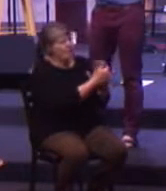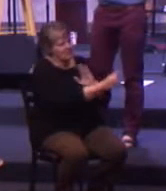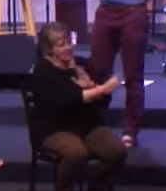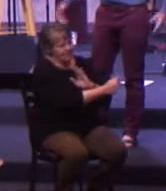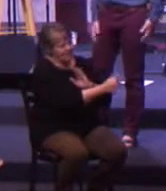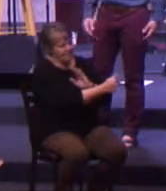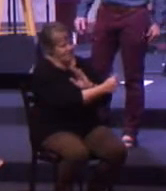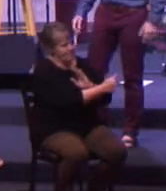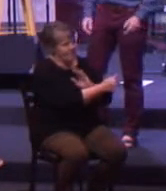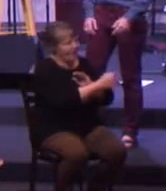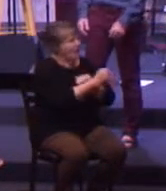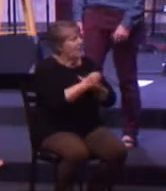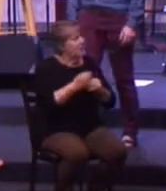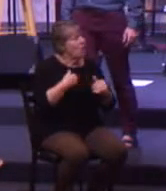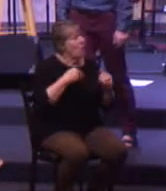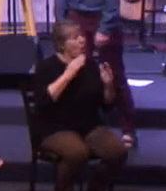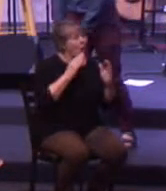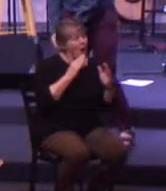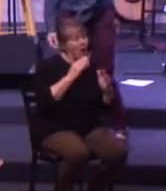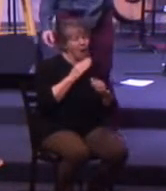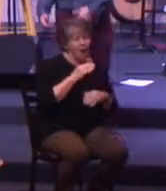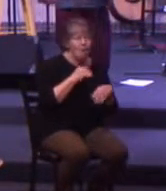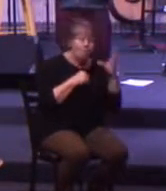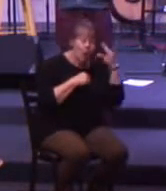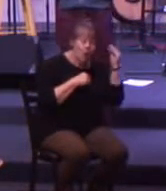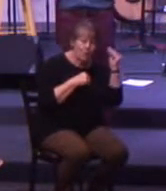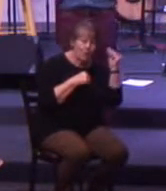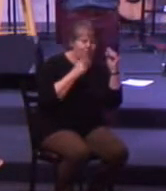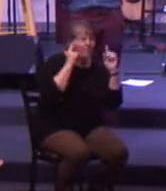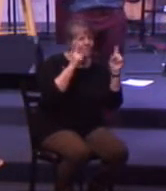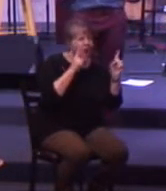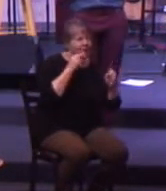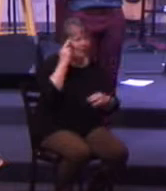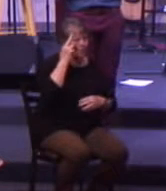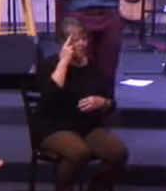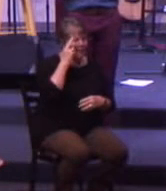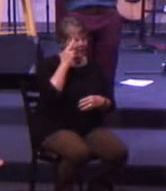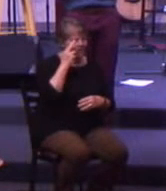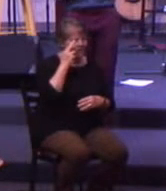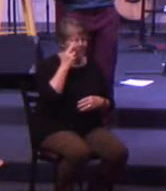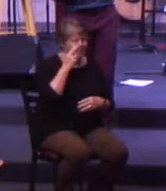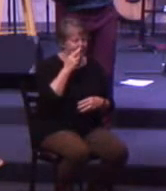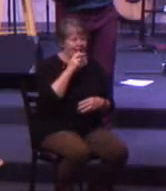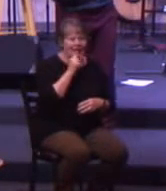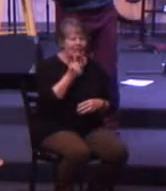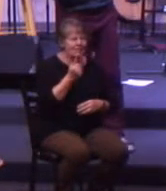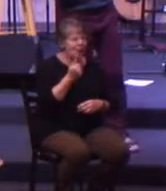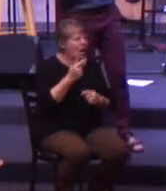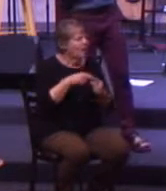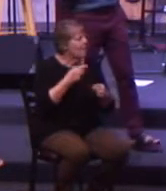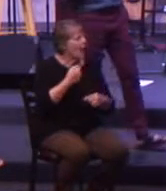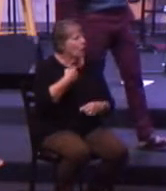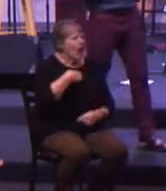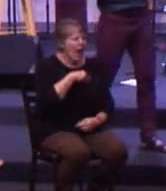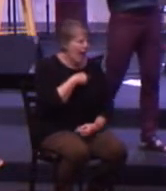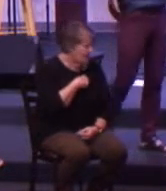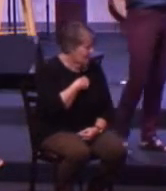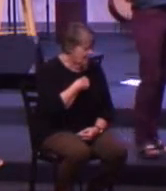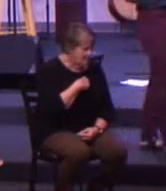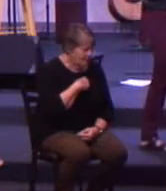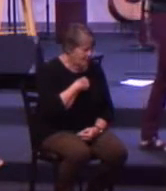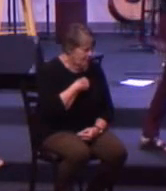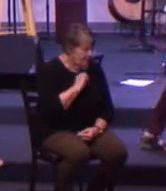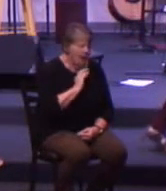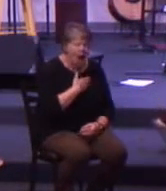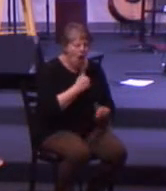Moses, hopefully like us, finally recognizes that it's not about us being confident in our ability, but rather it's about God.